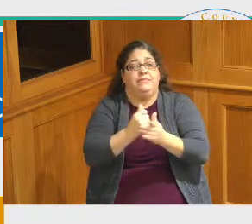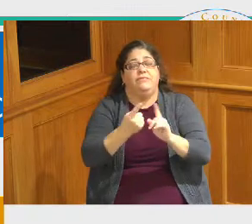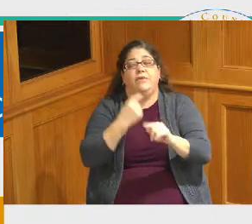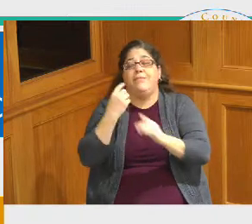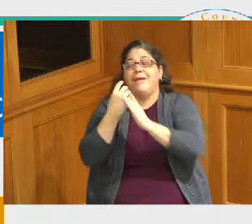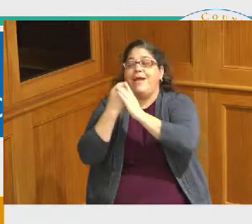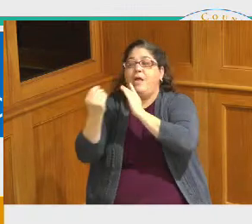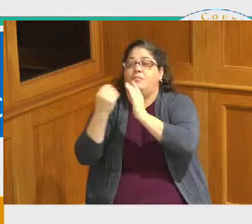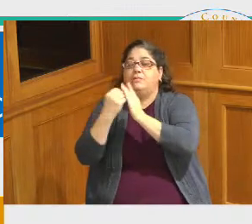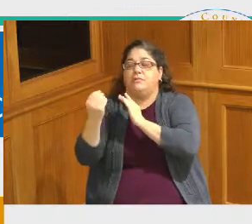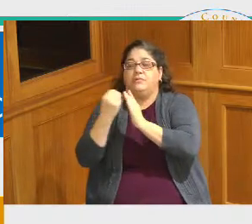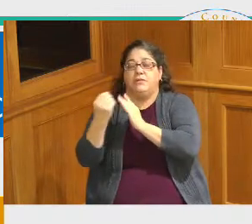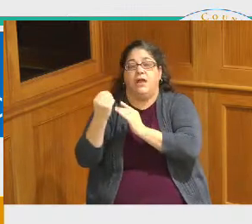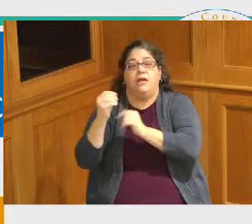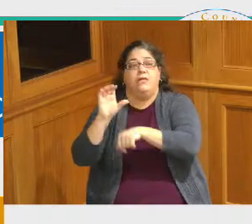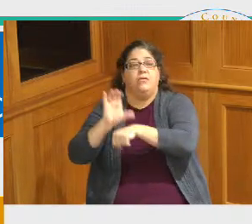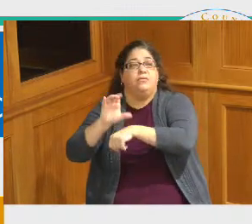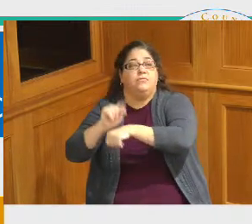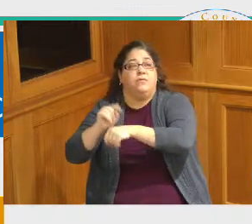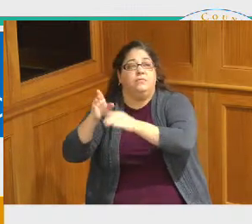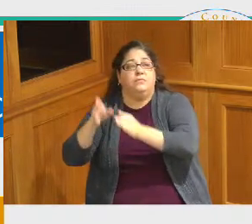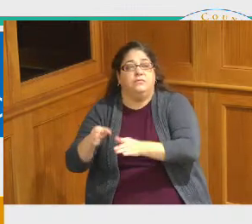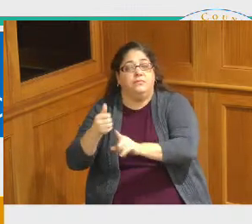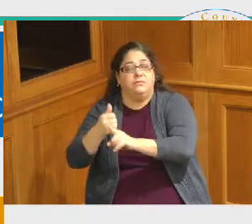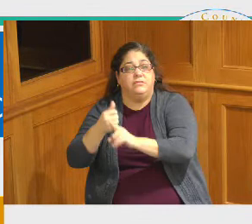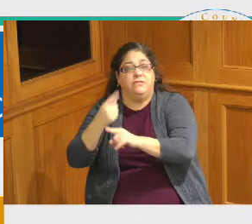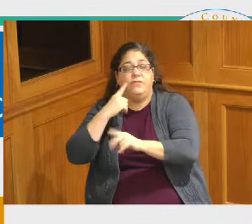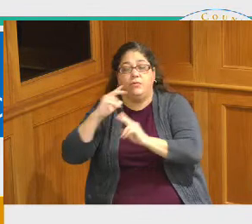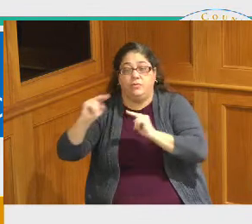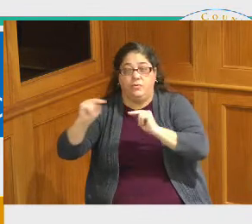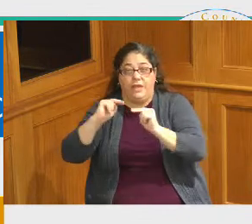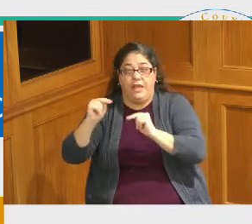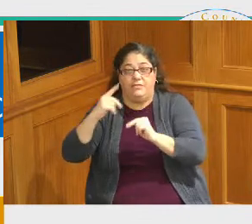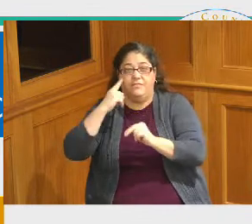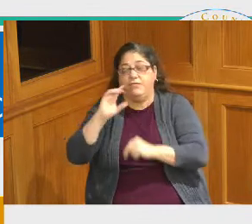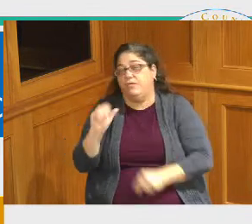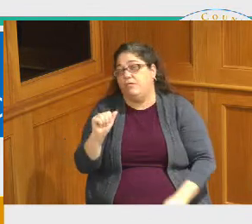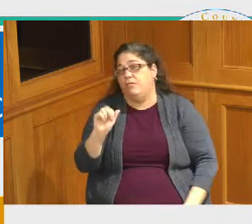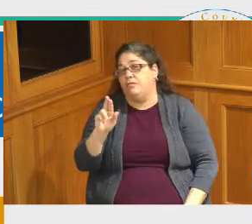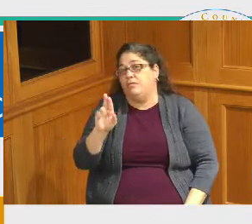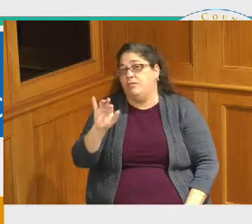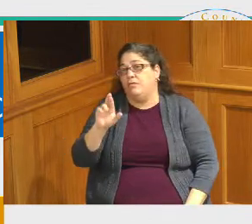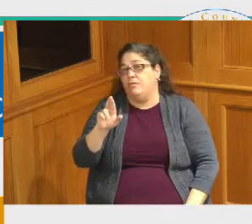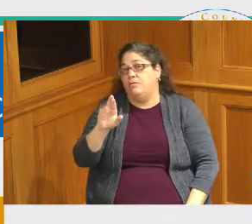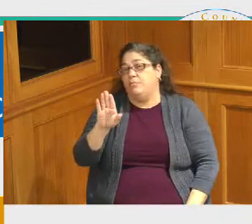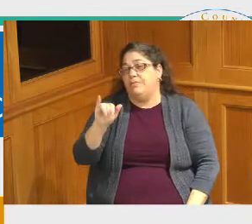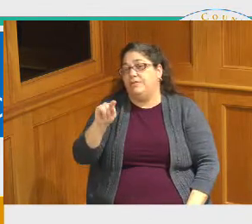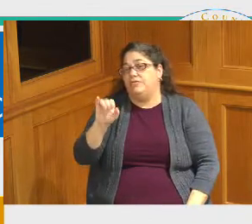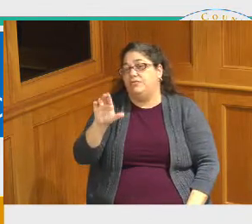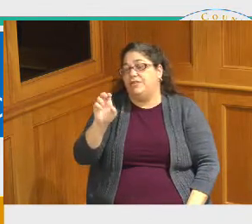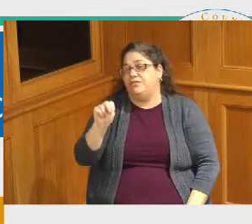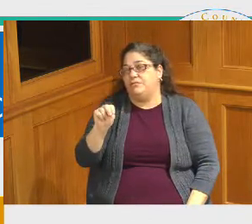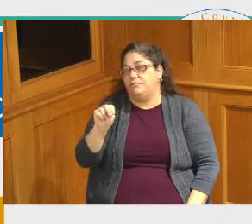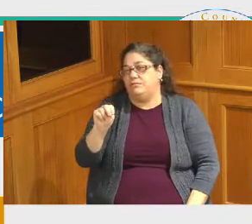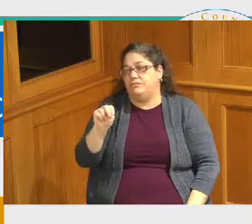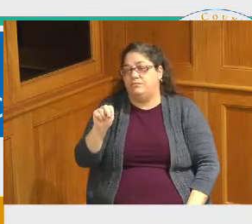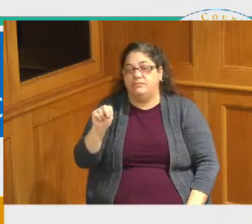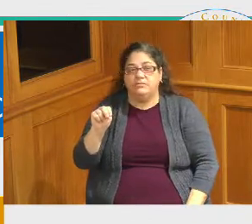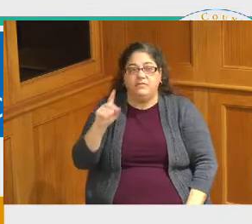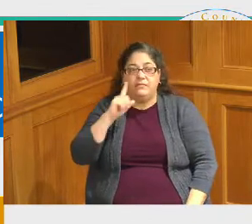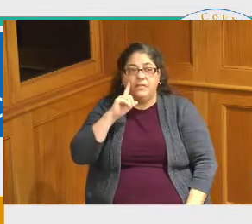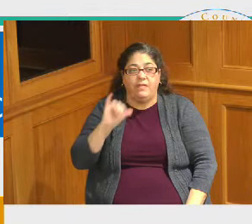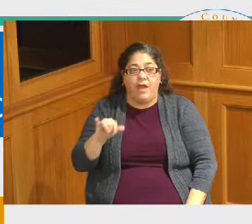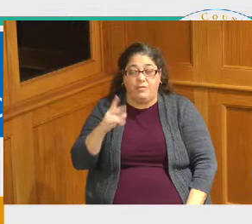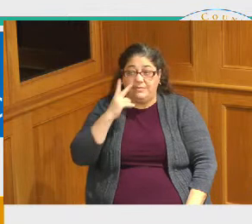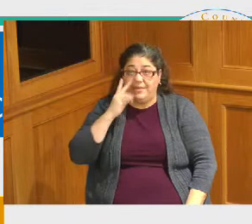outside consultant on negotiations and arbitrations. And we see this